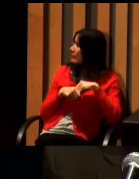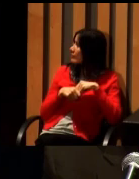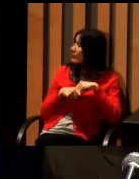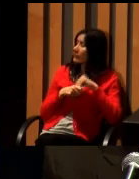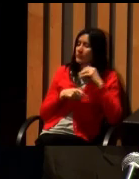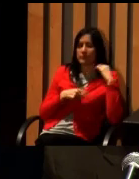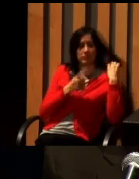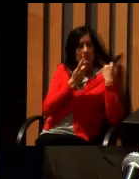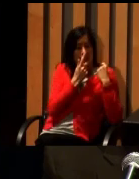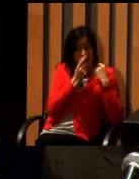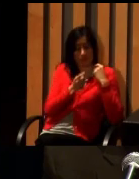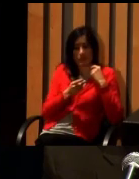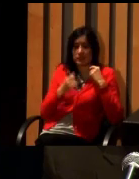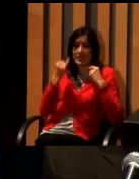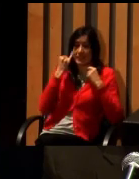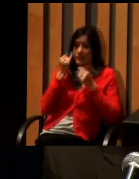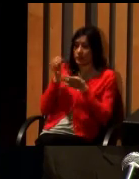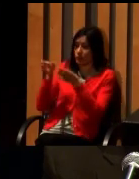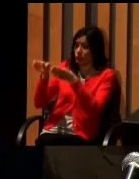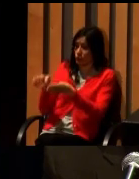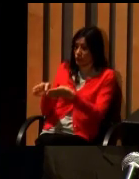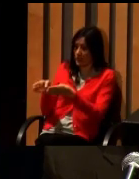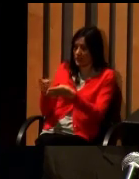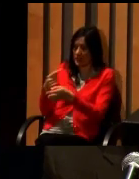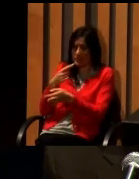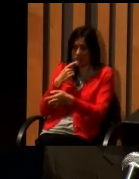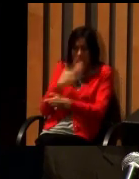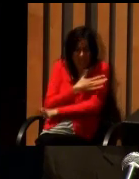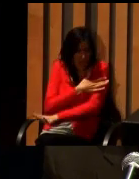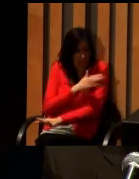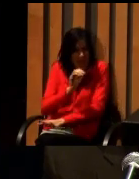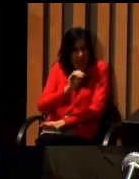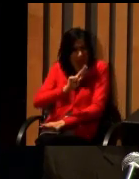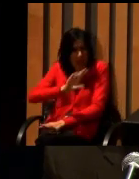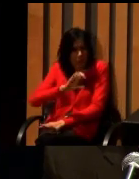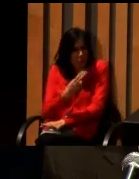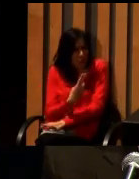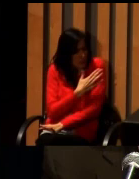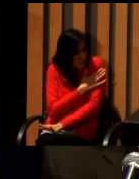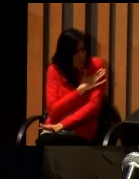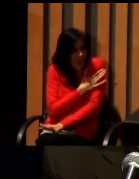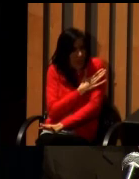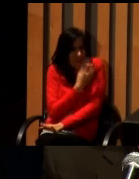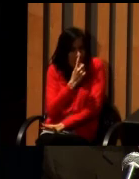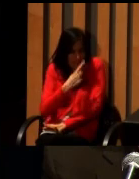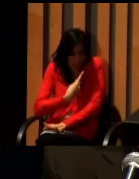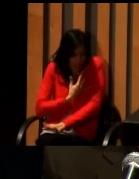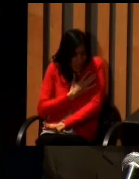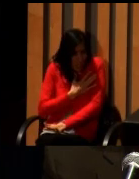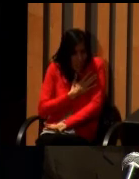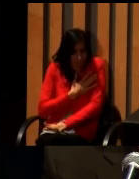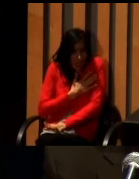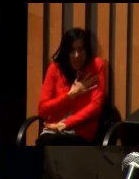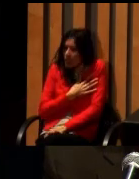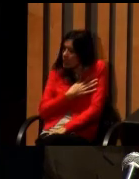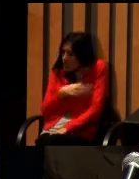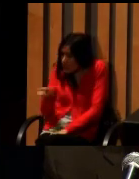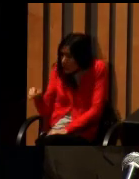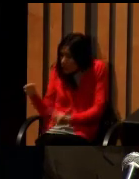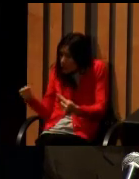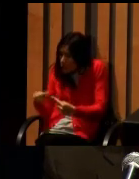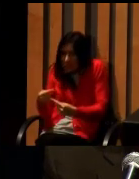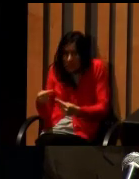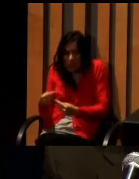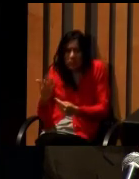ouch, that somebody else is going to try to ask them to define how it hurts and how bad it